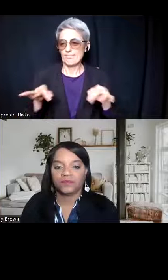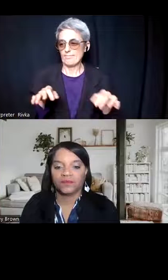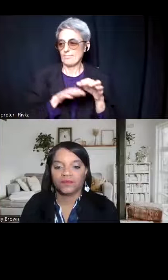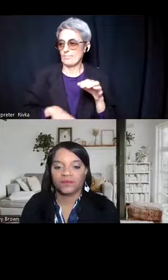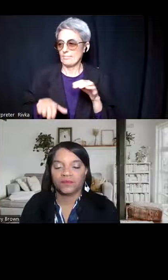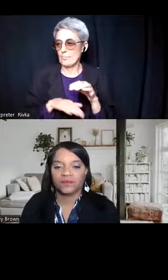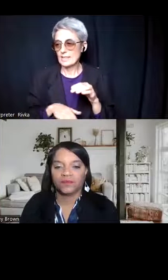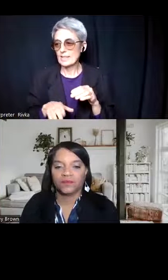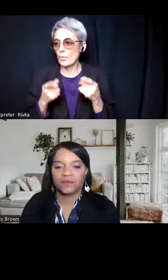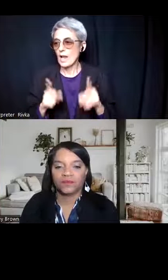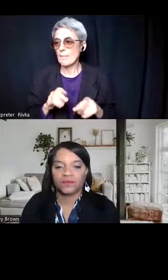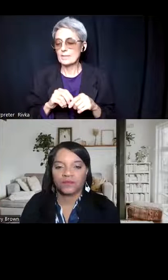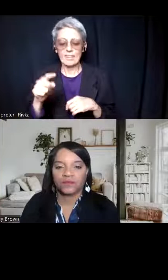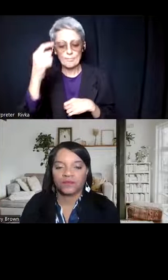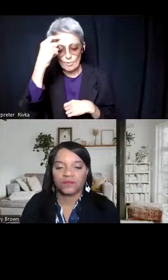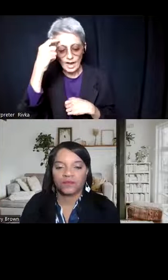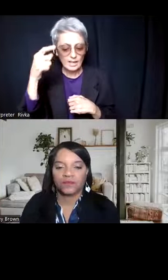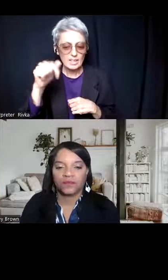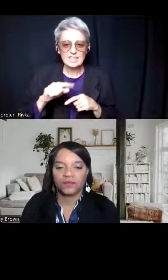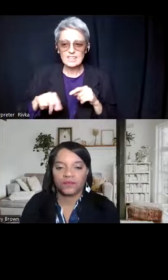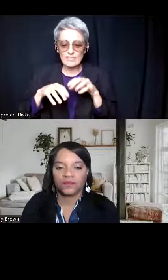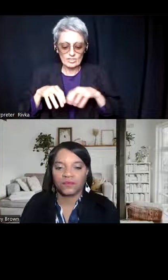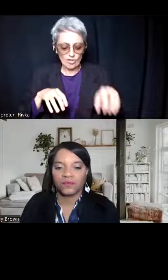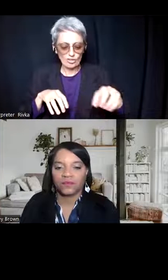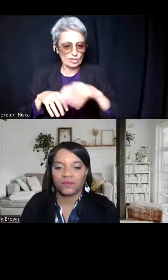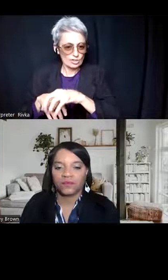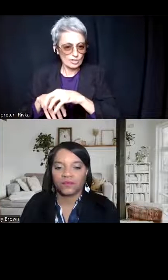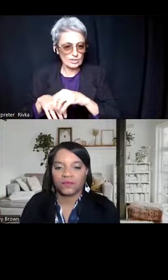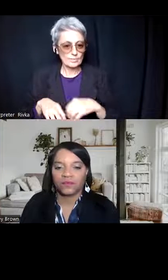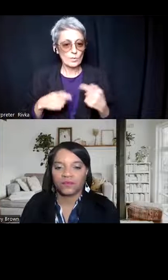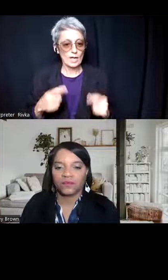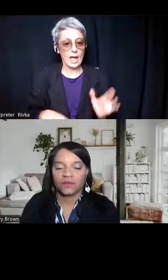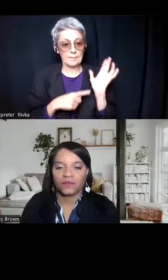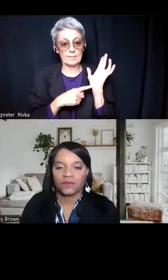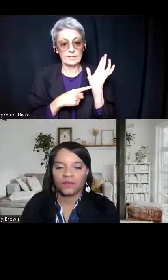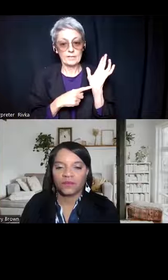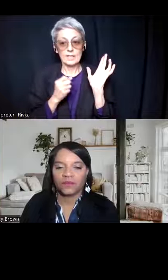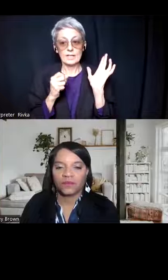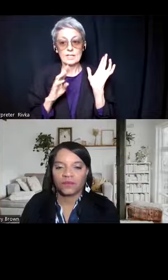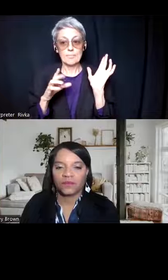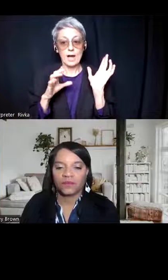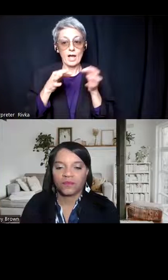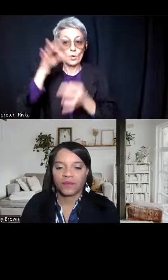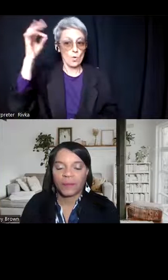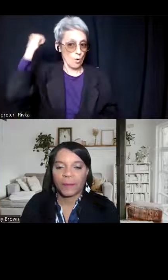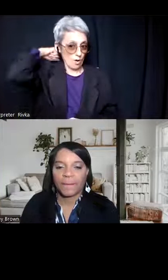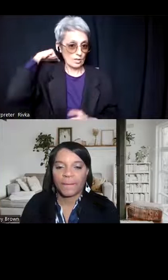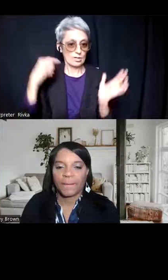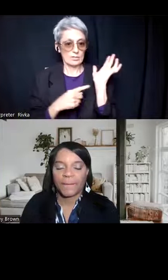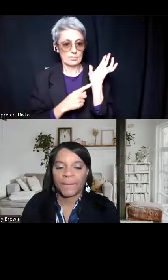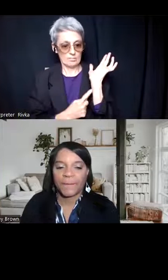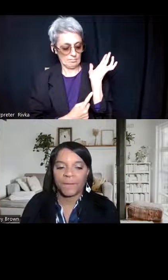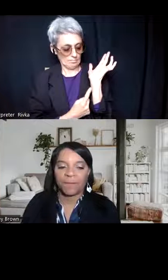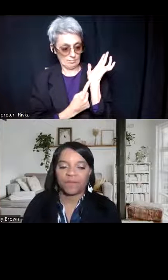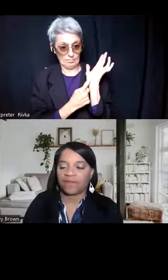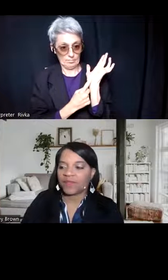this brain and the structures in it. And it goes like this. The spinal cord comes up, representing the wrist, and then you have coming